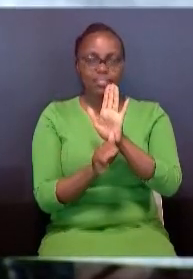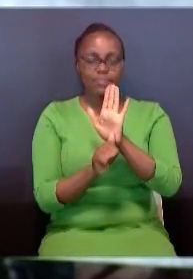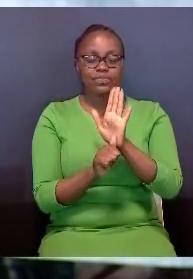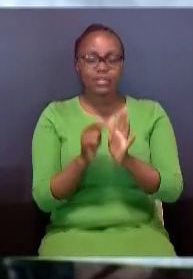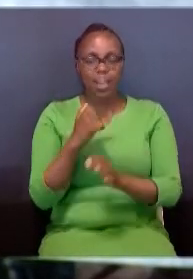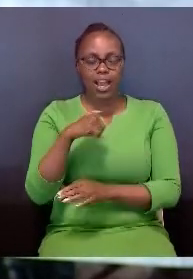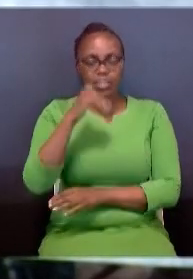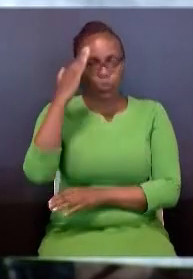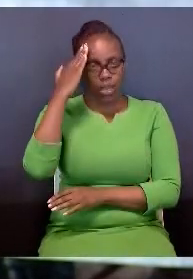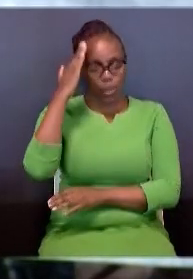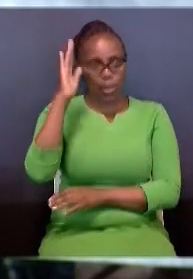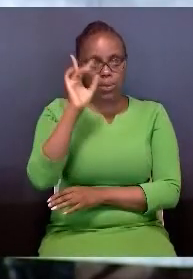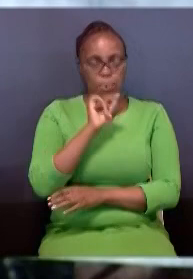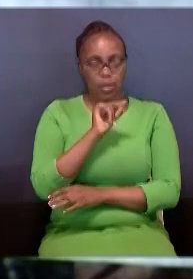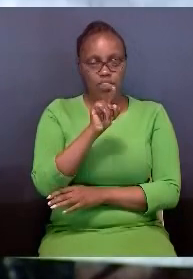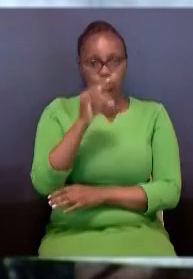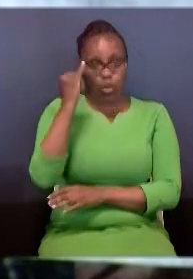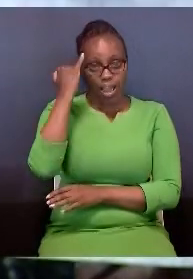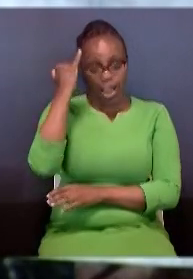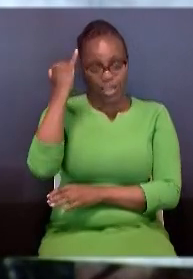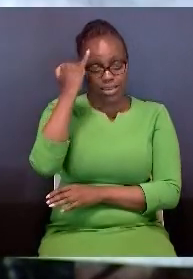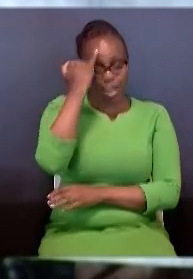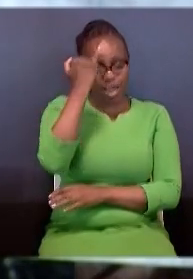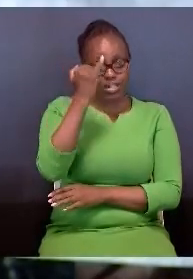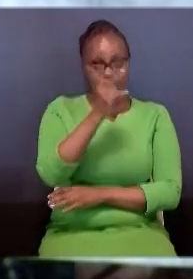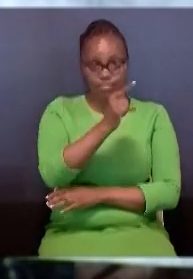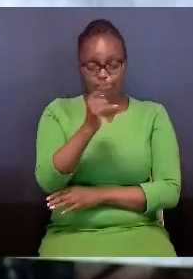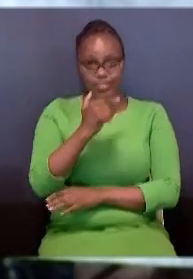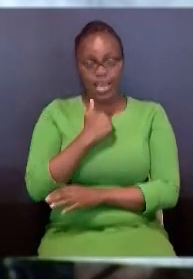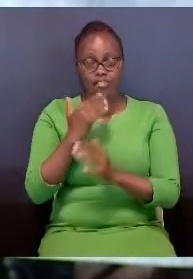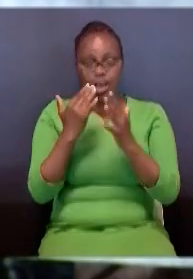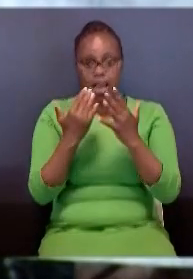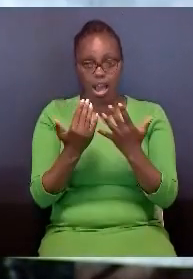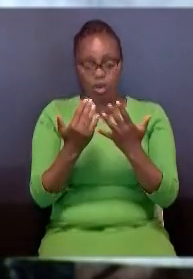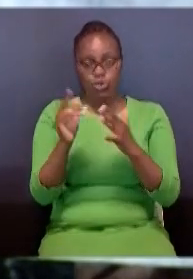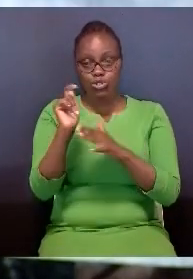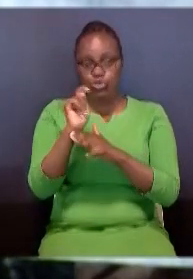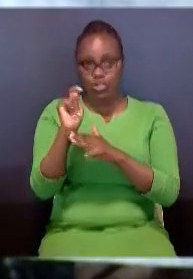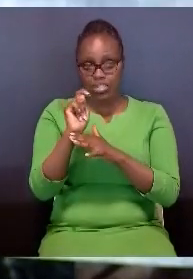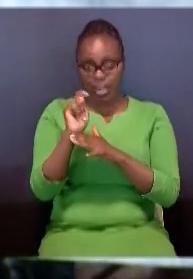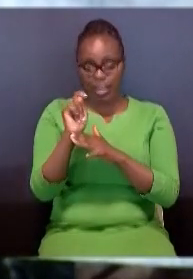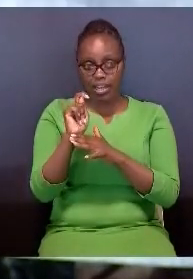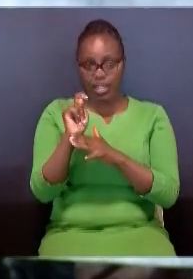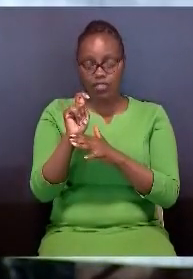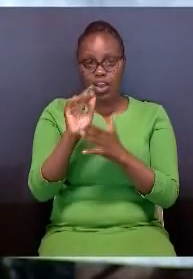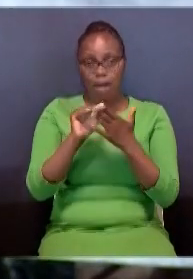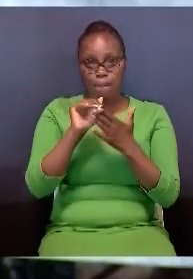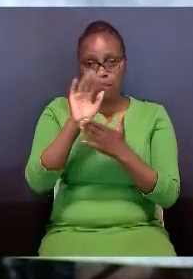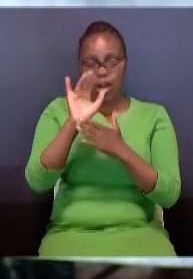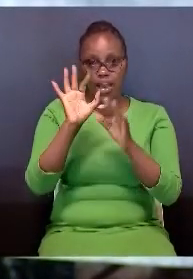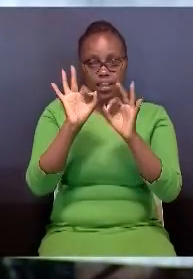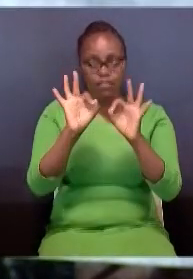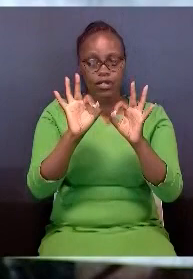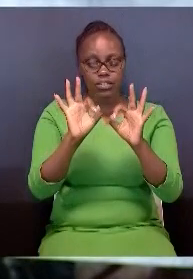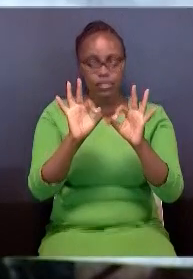We know you have ideas on how to trade more